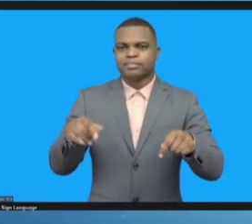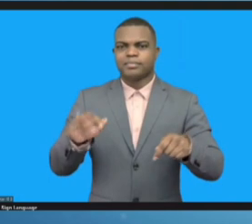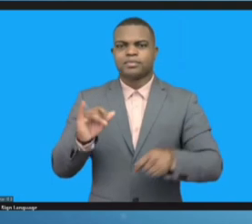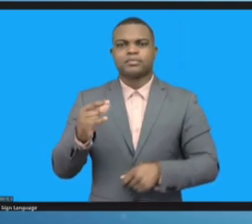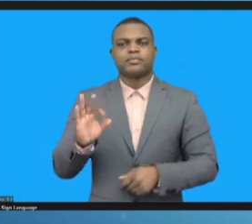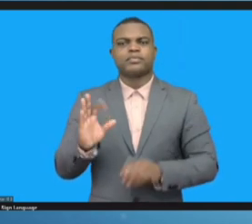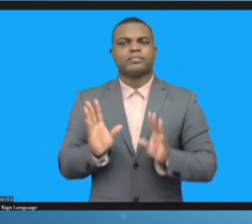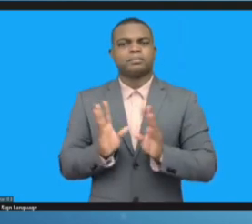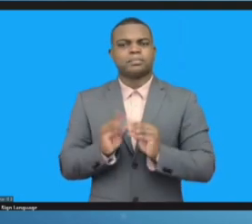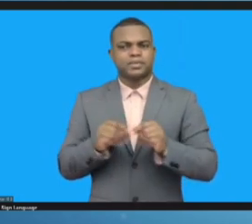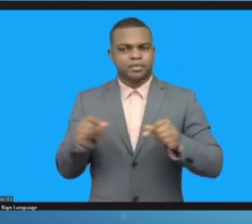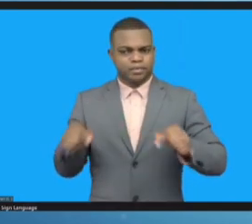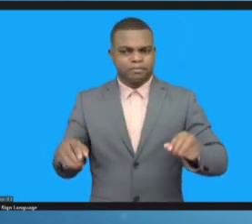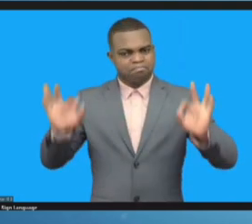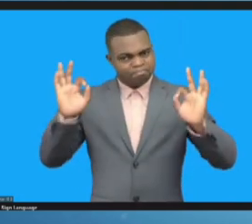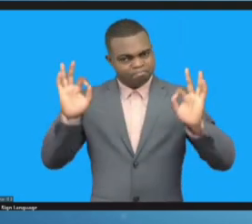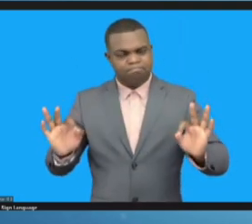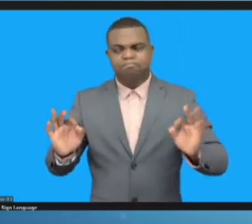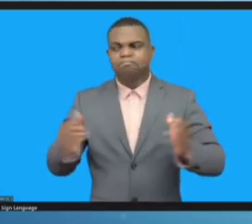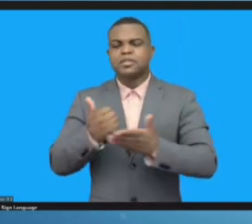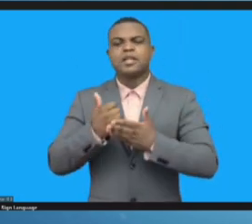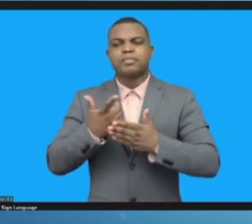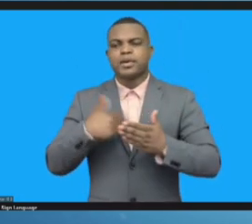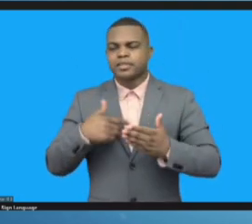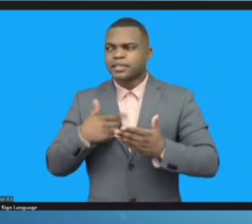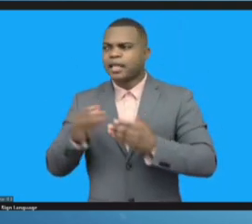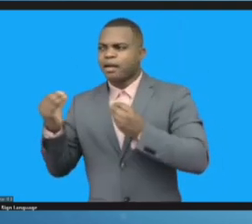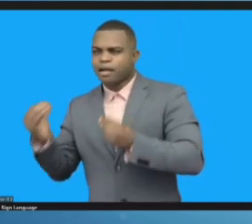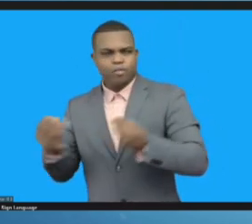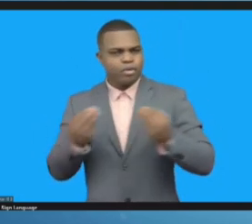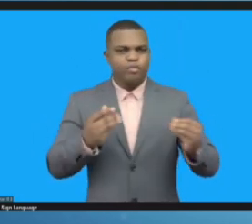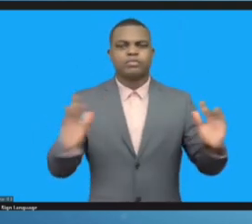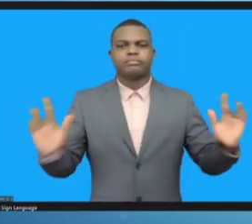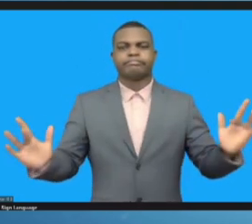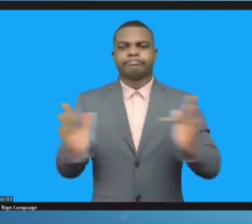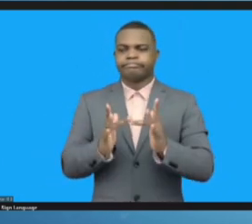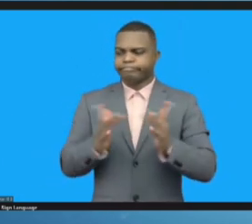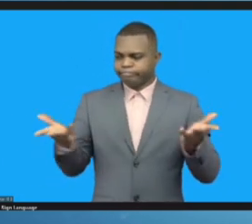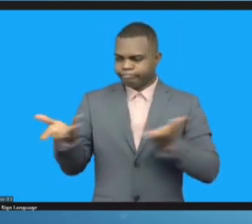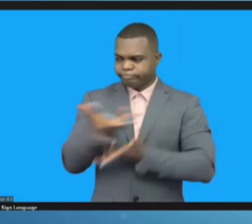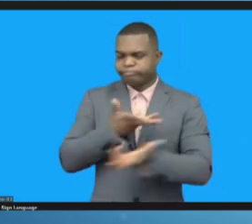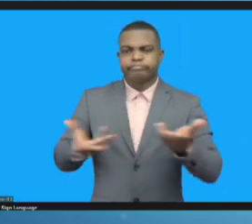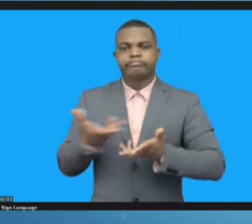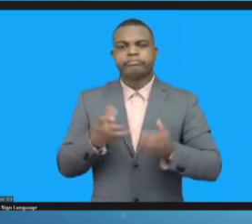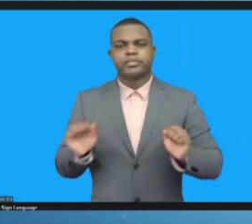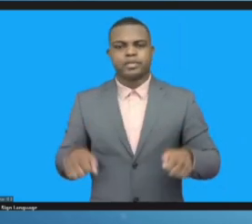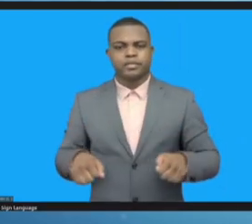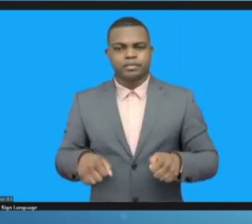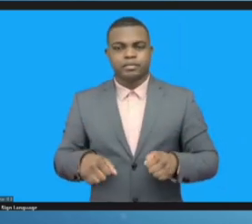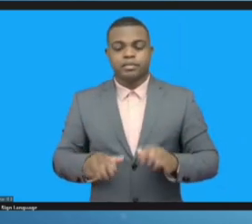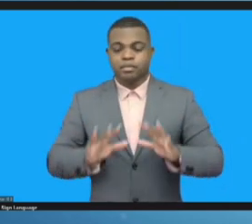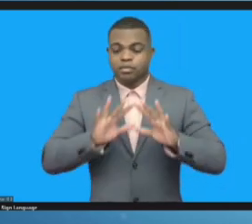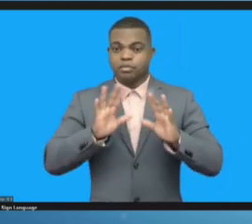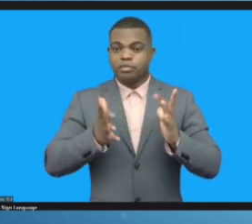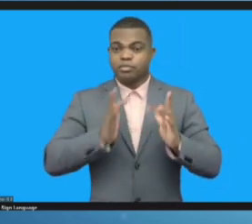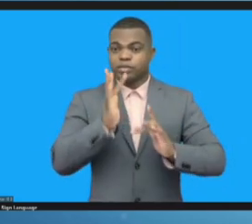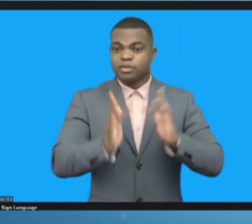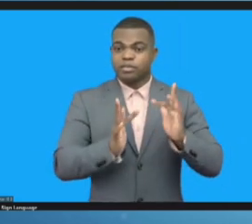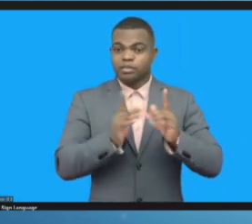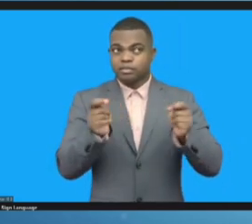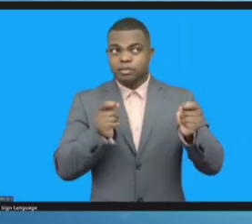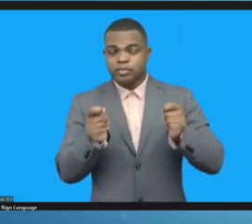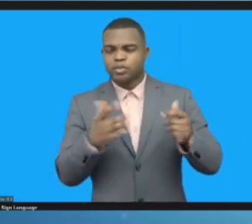or institution can fully grasp its complexity or deliver a perfect solution. Joining us